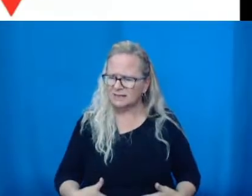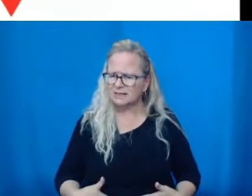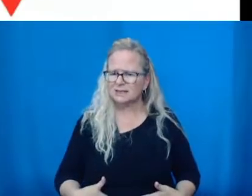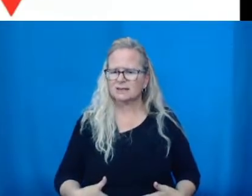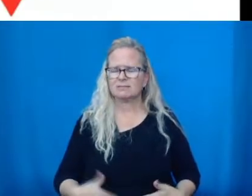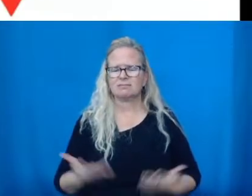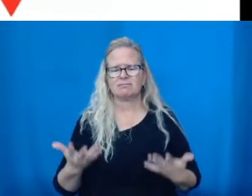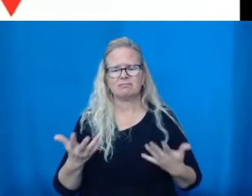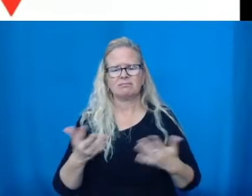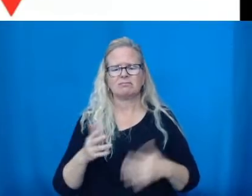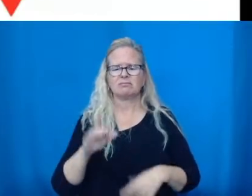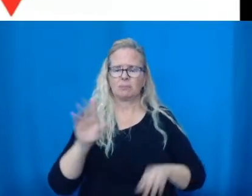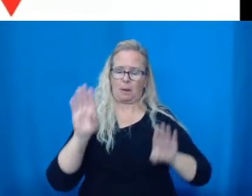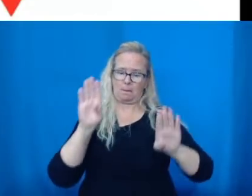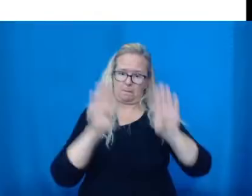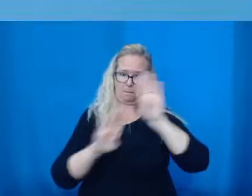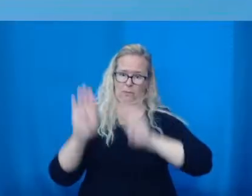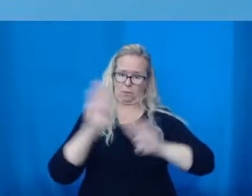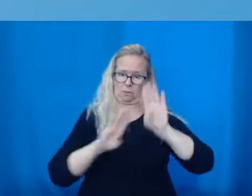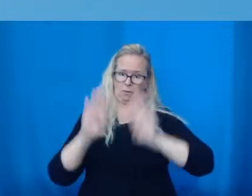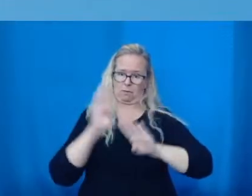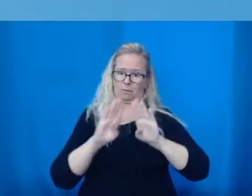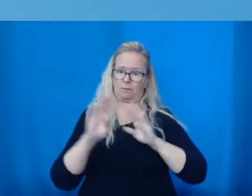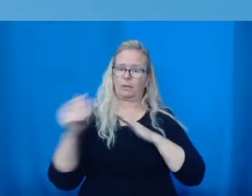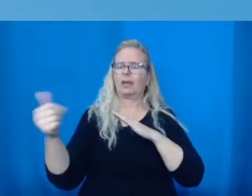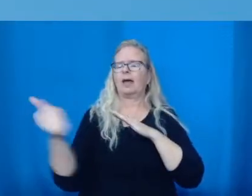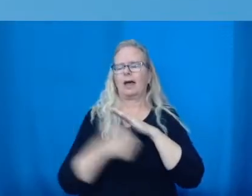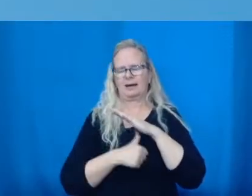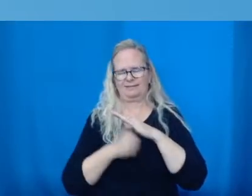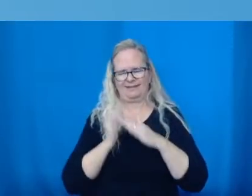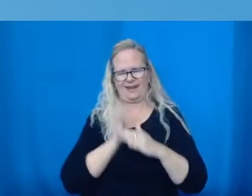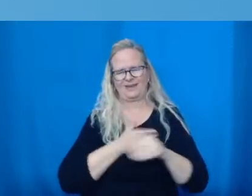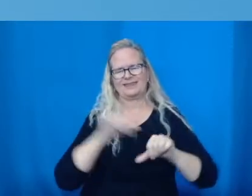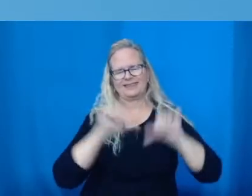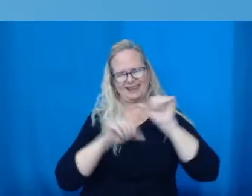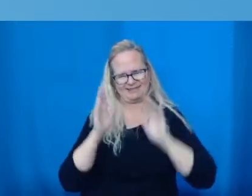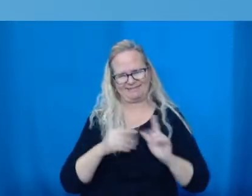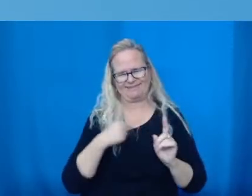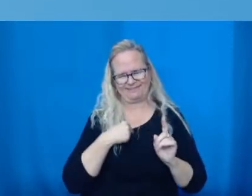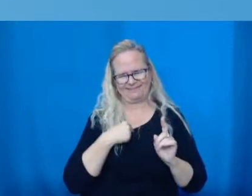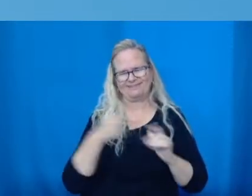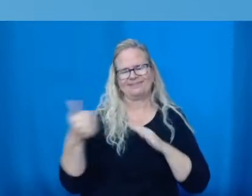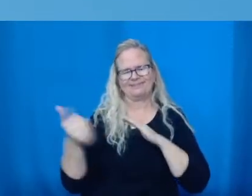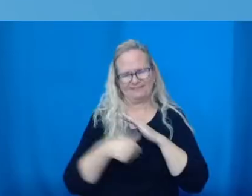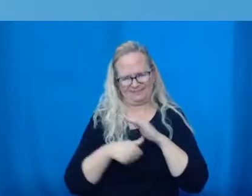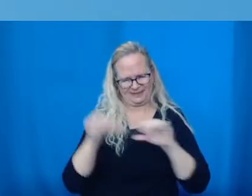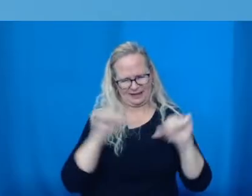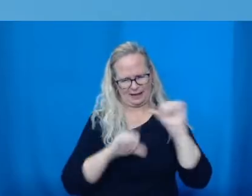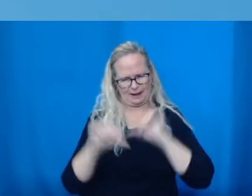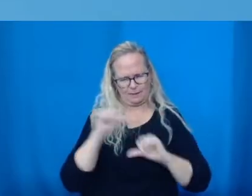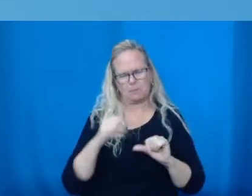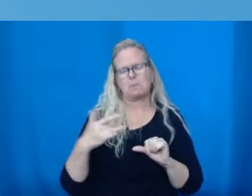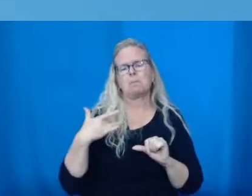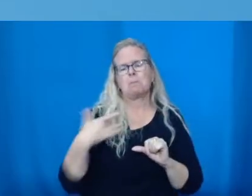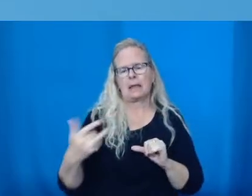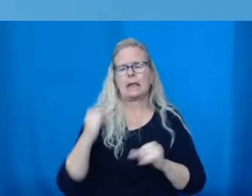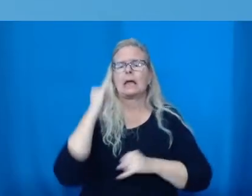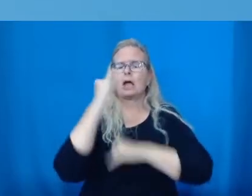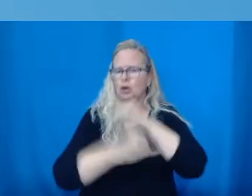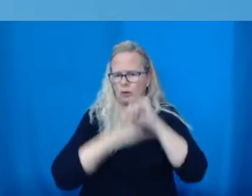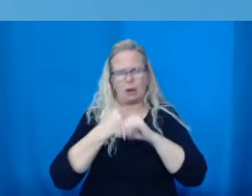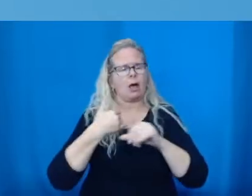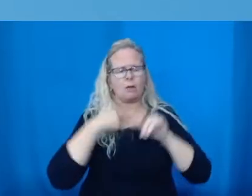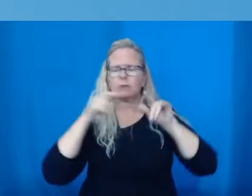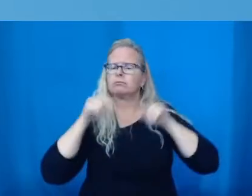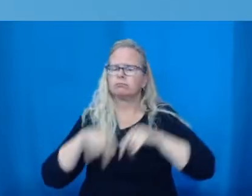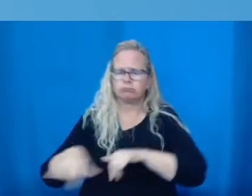actually international standard, ISO 7708. It's actually an air quality